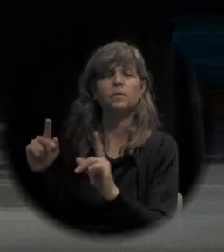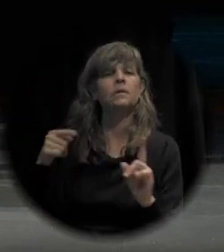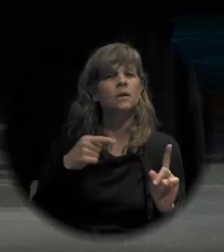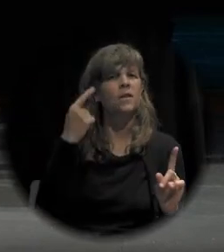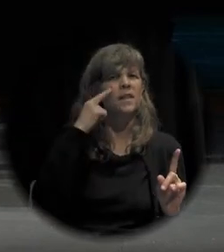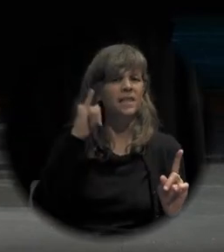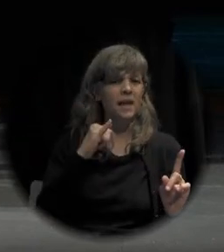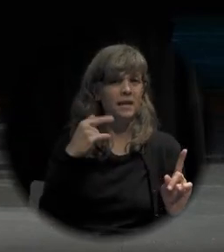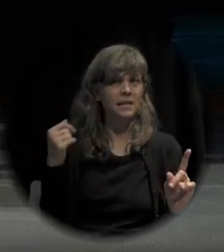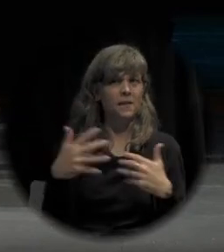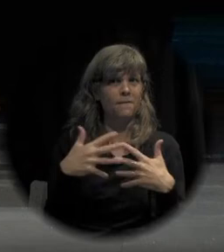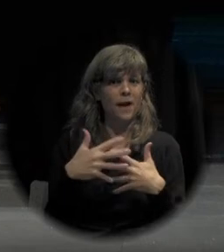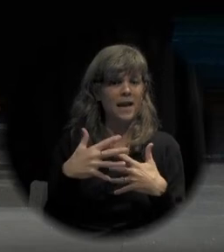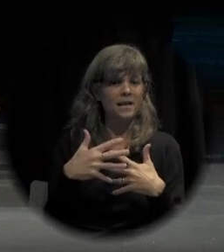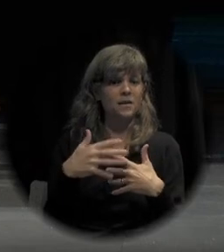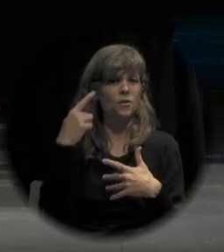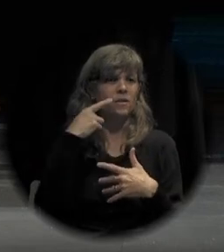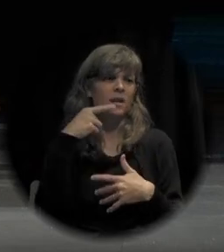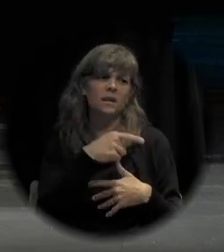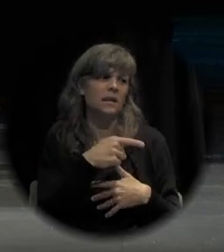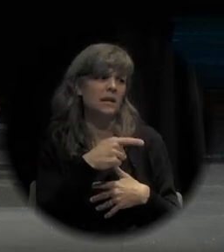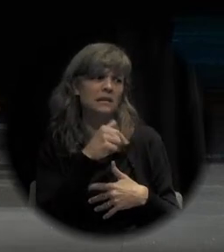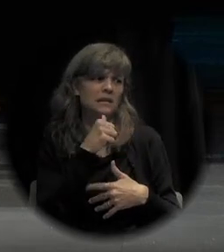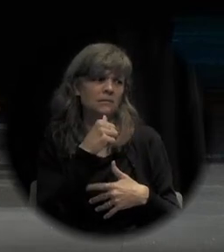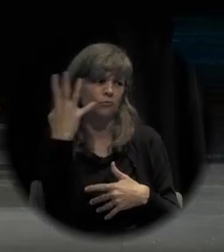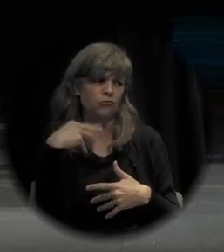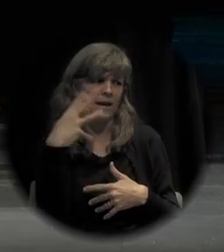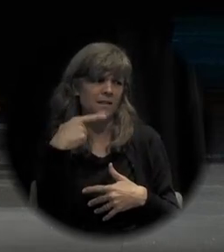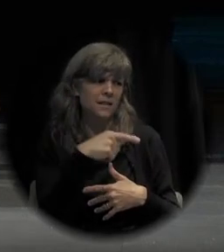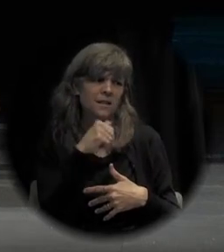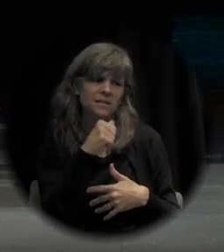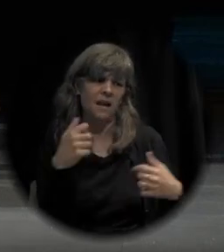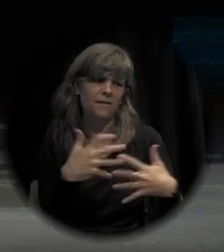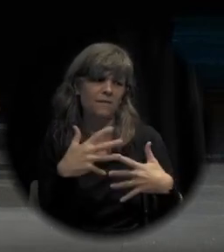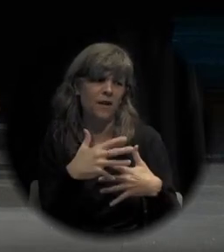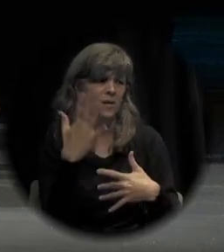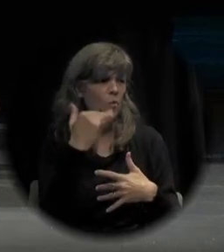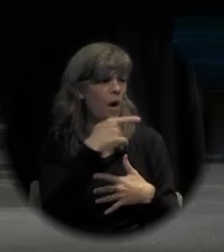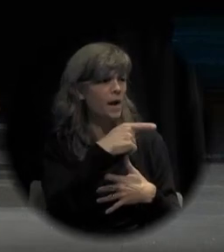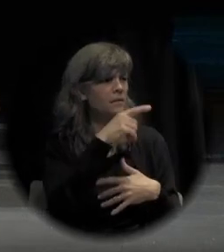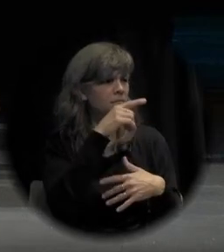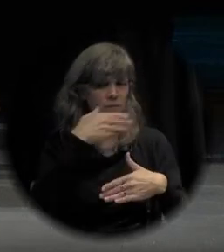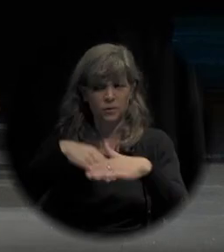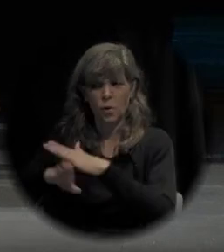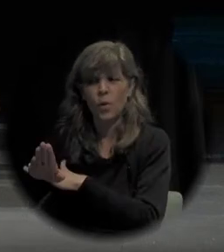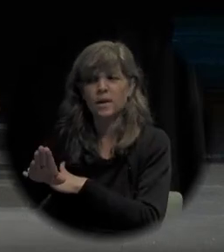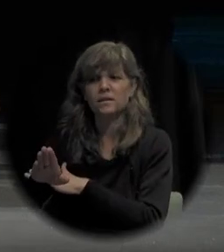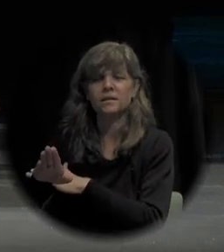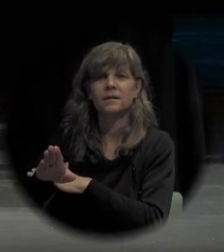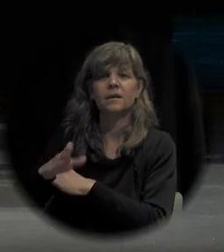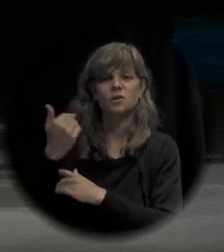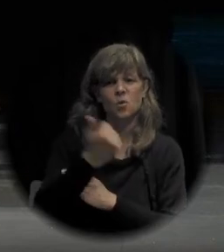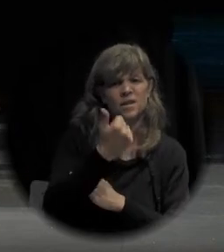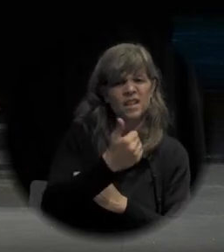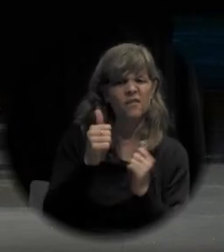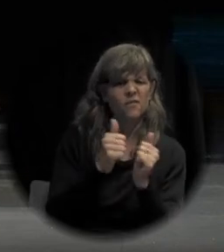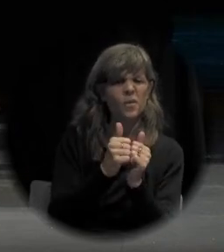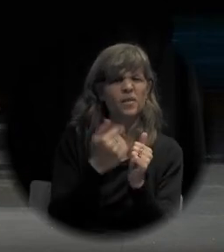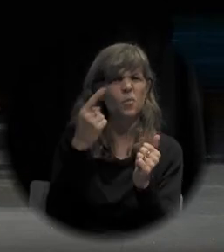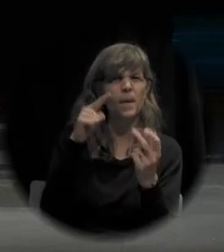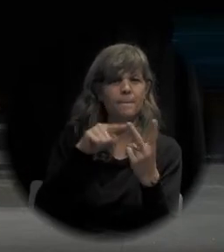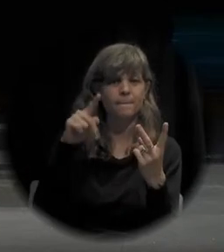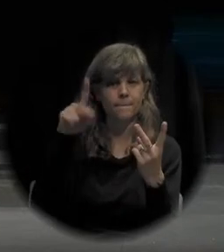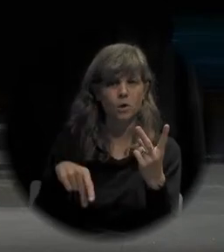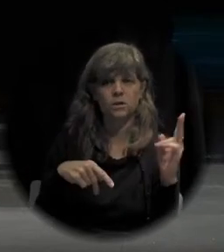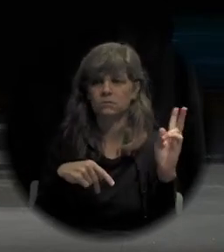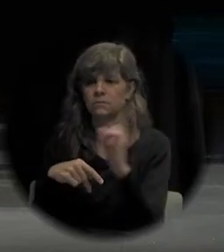crazy. He must not know any fear. I mean, what is going on with this guy? And yet, he